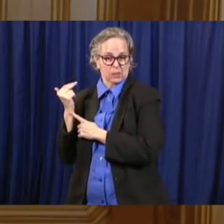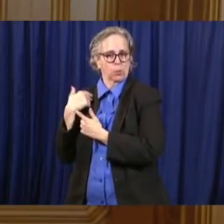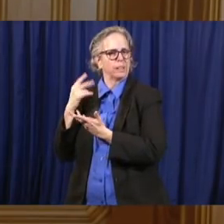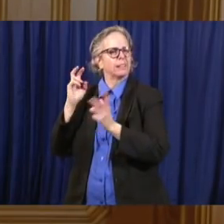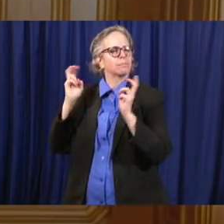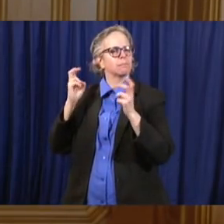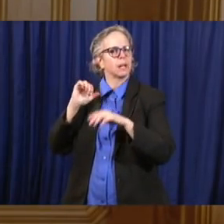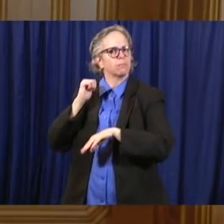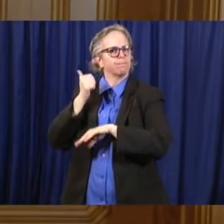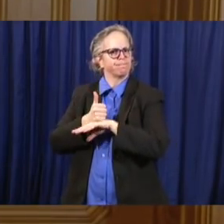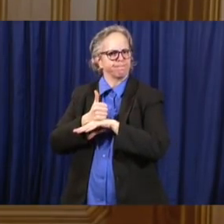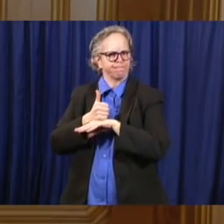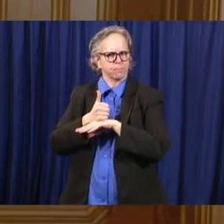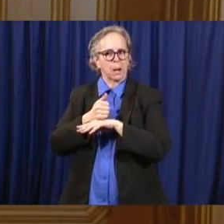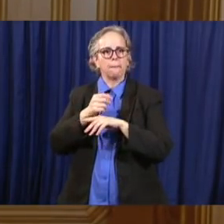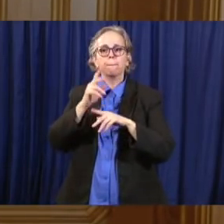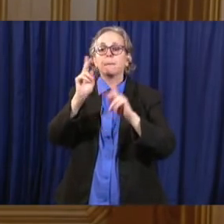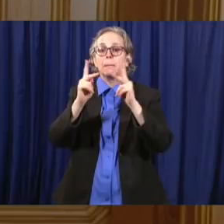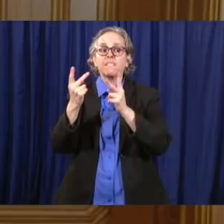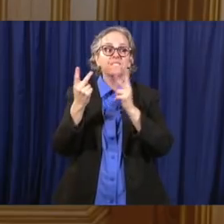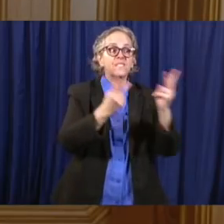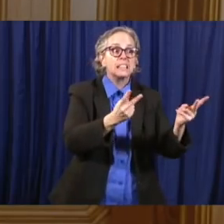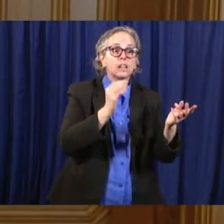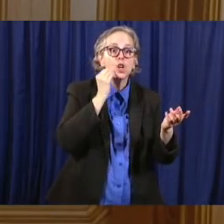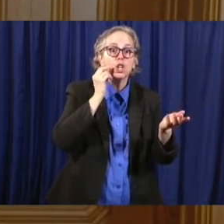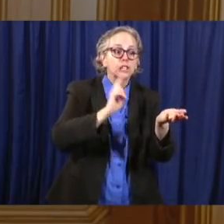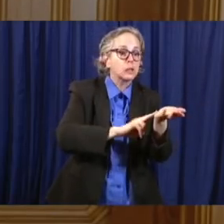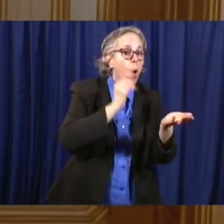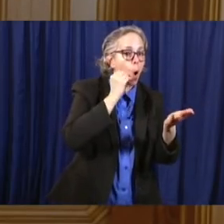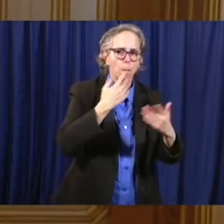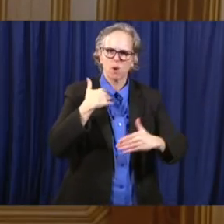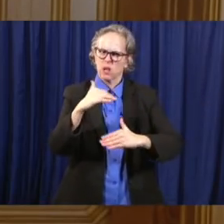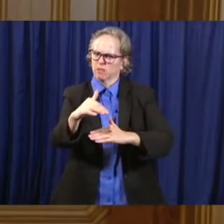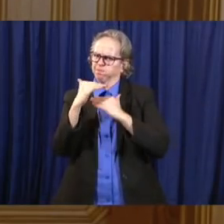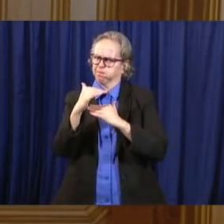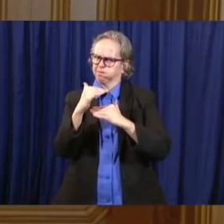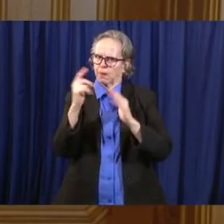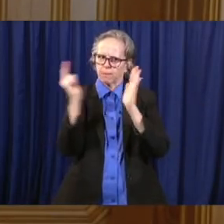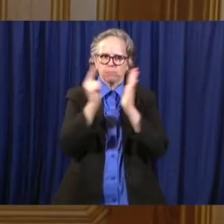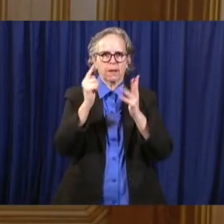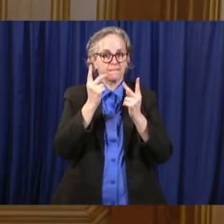homes and stopped any visitation. And we